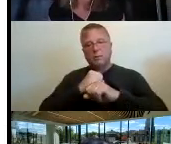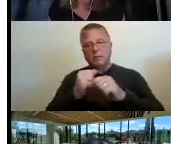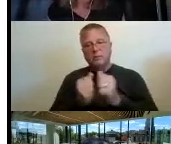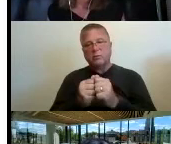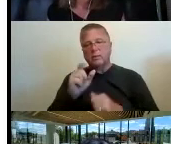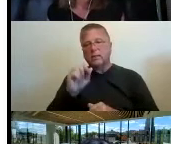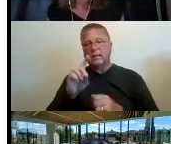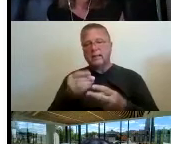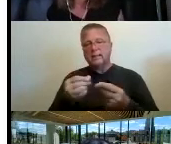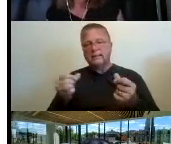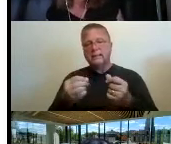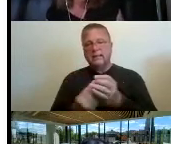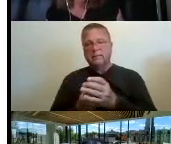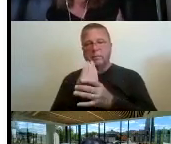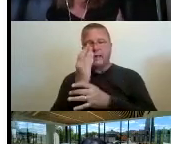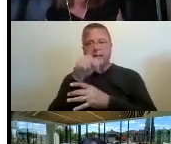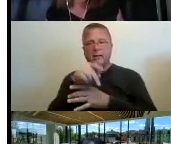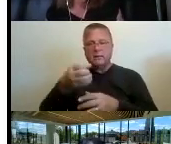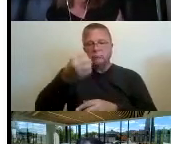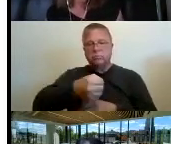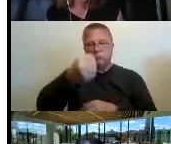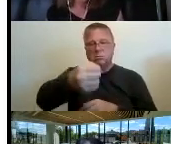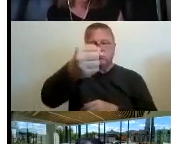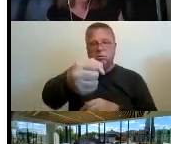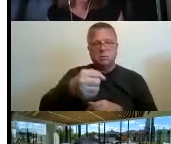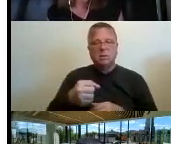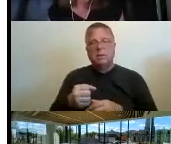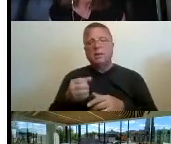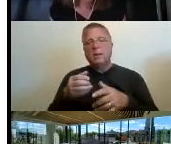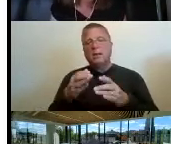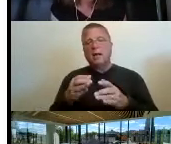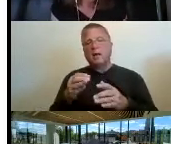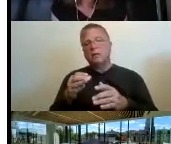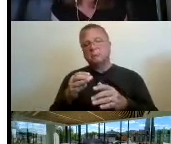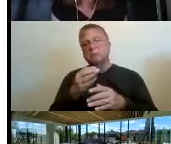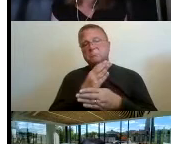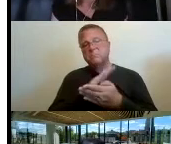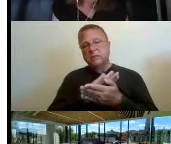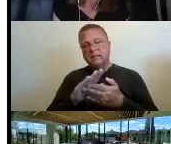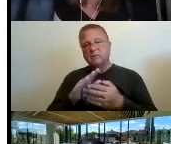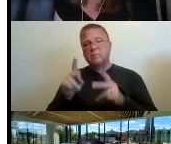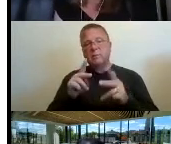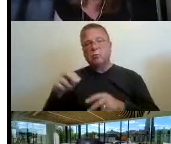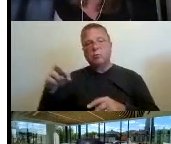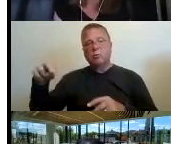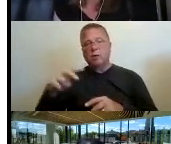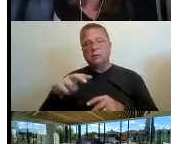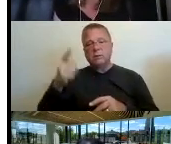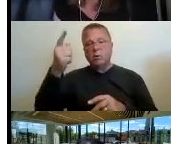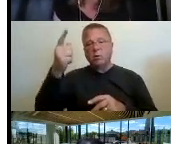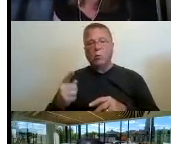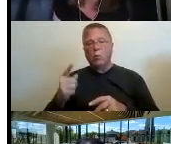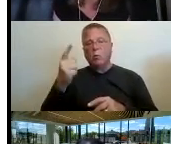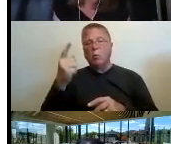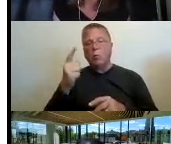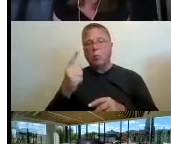planters. It provides a pedestrian crossing refuge. So if you're crossing across the street, you can cross just that one lane of traffic,